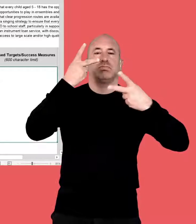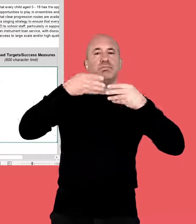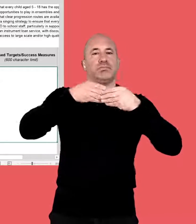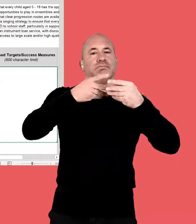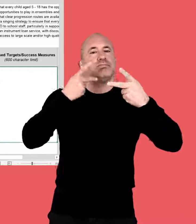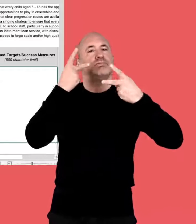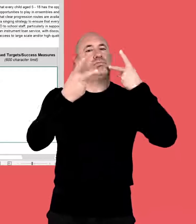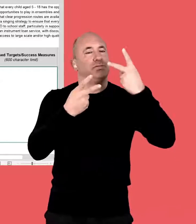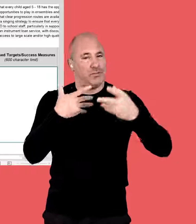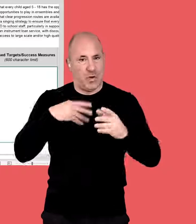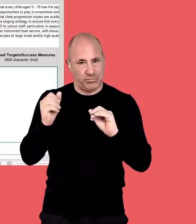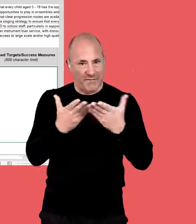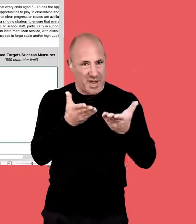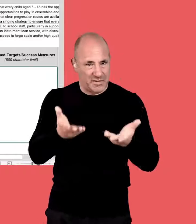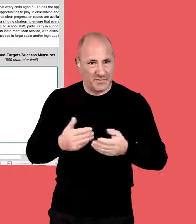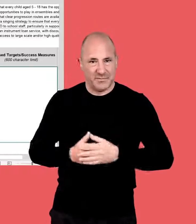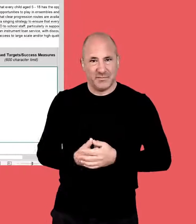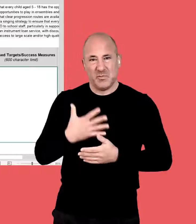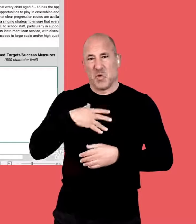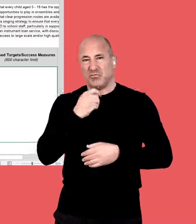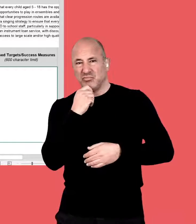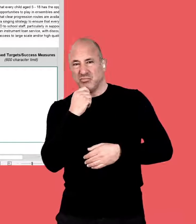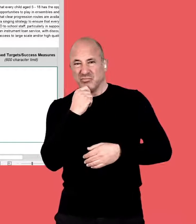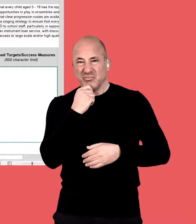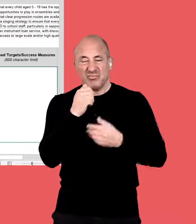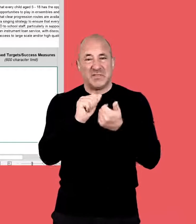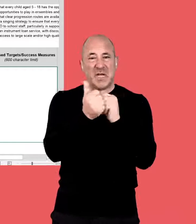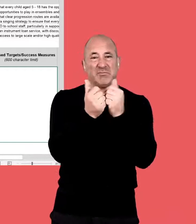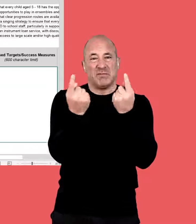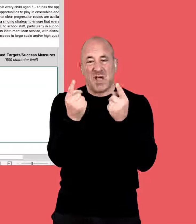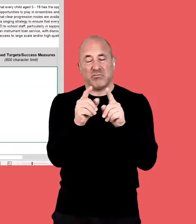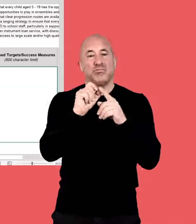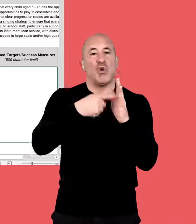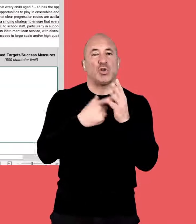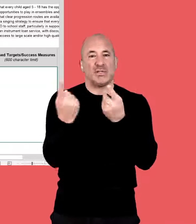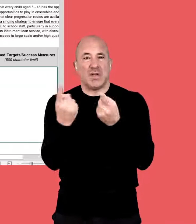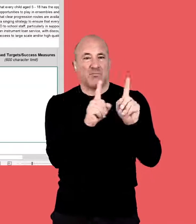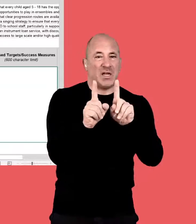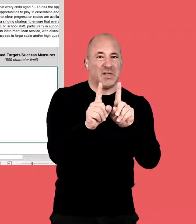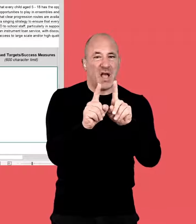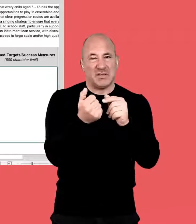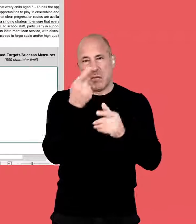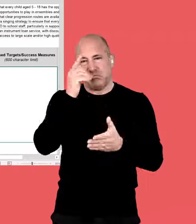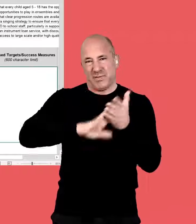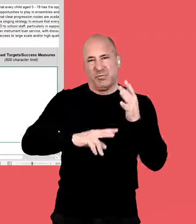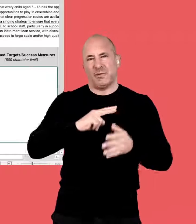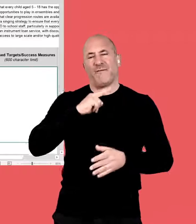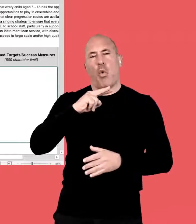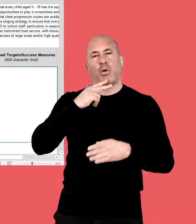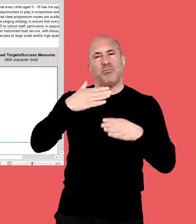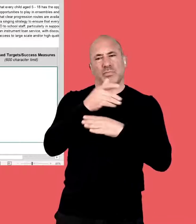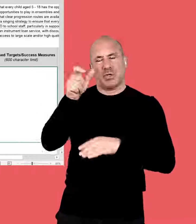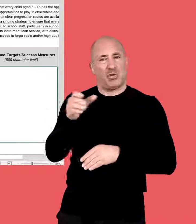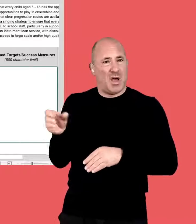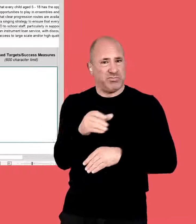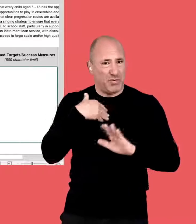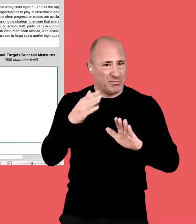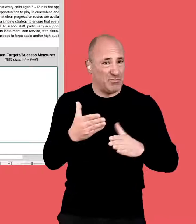leadership. We'd like to offer some kind of side-by-side project with an experienced vocal